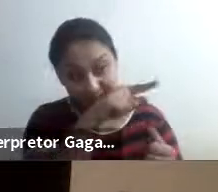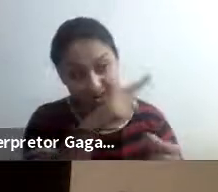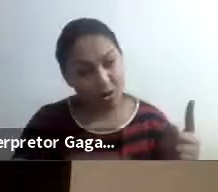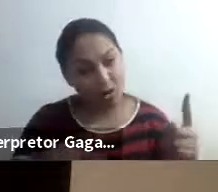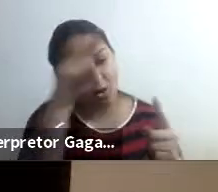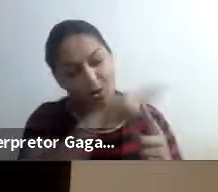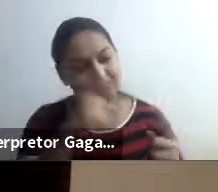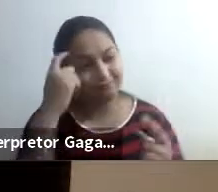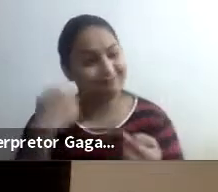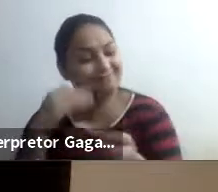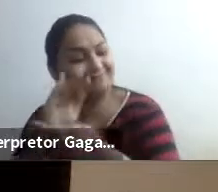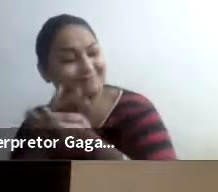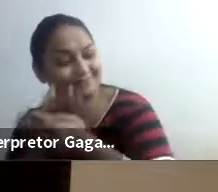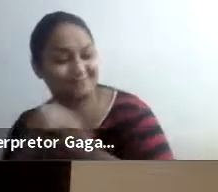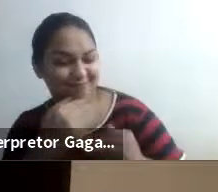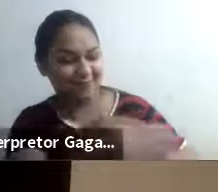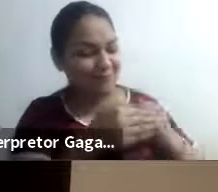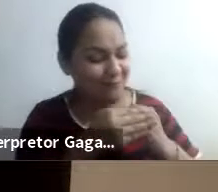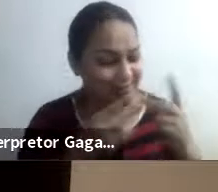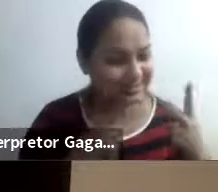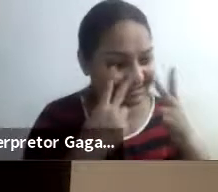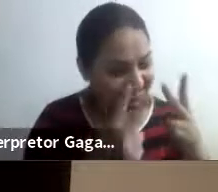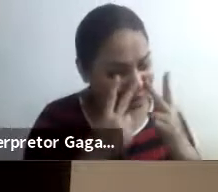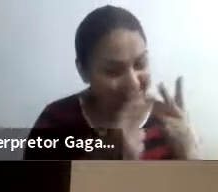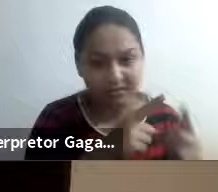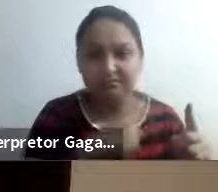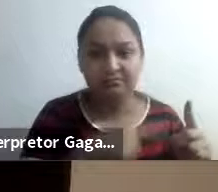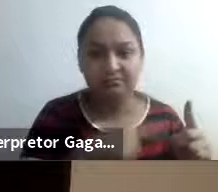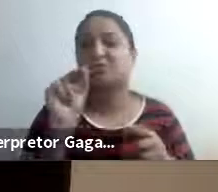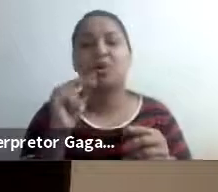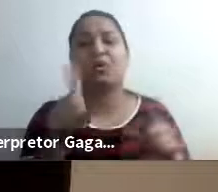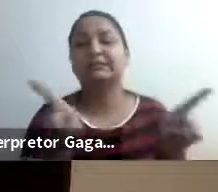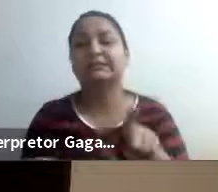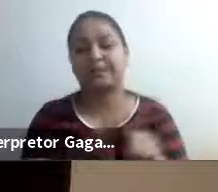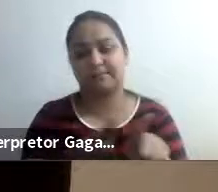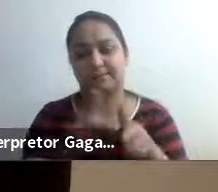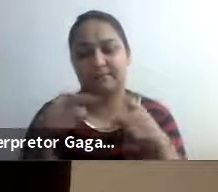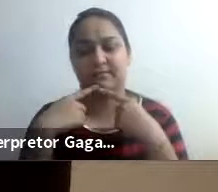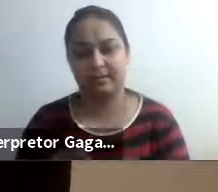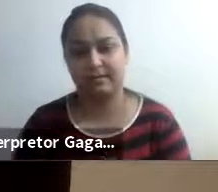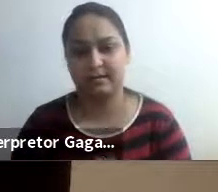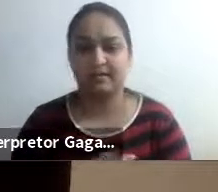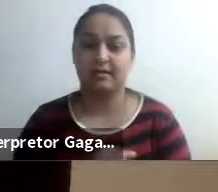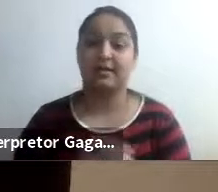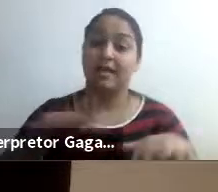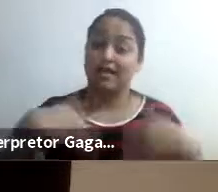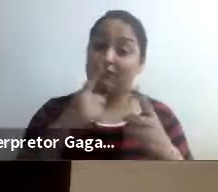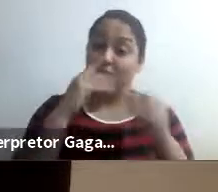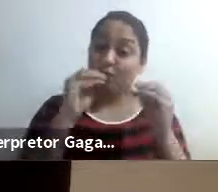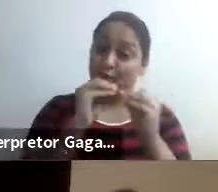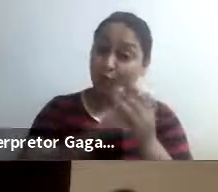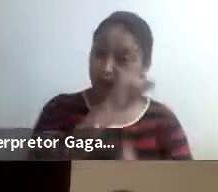little memories that I hold so close. But it's none of it is the same. And so by the time Bhuribai is